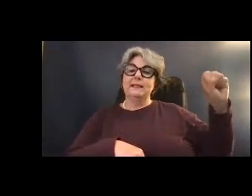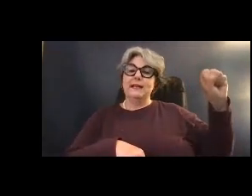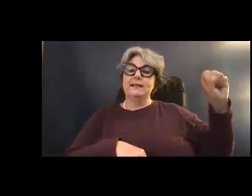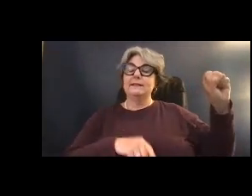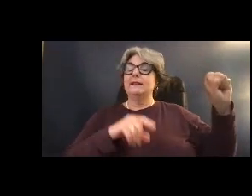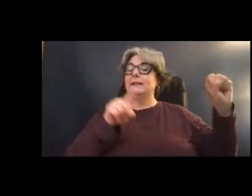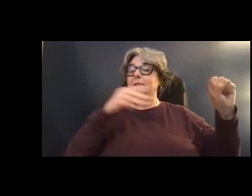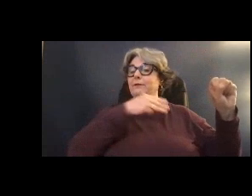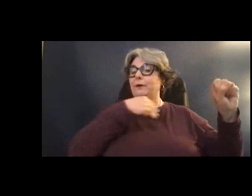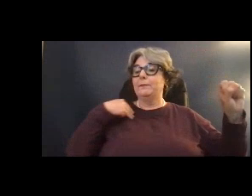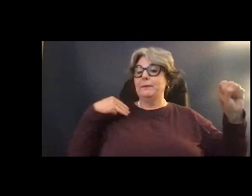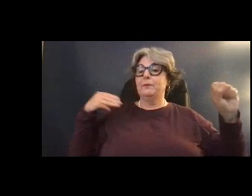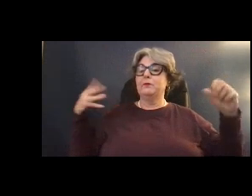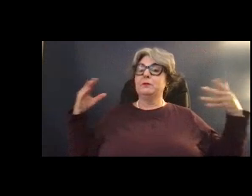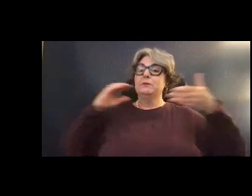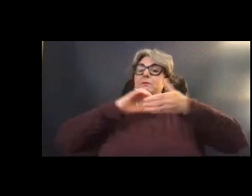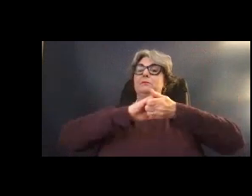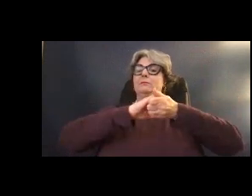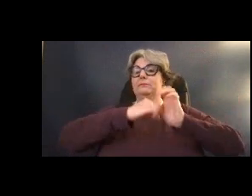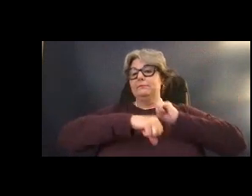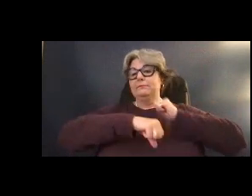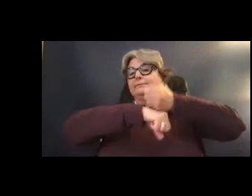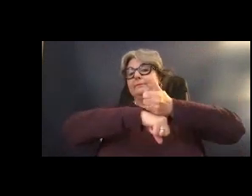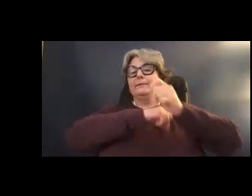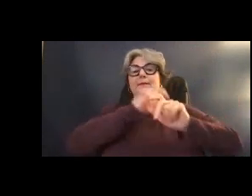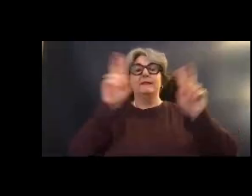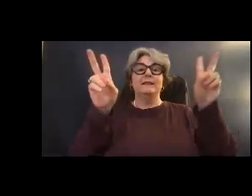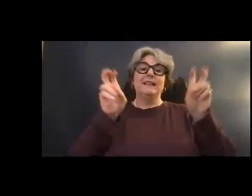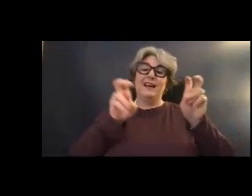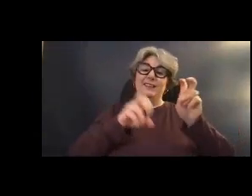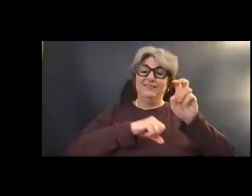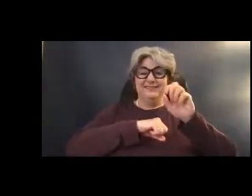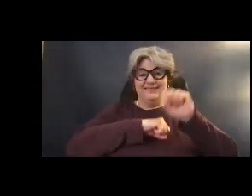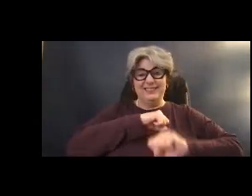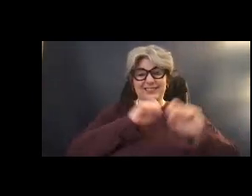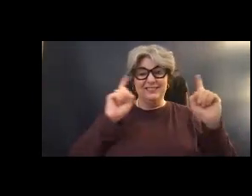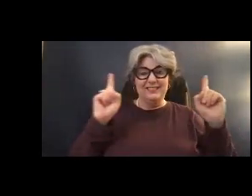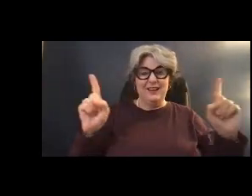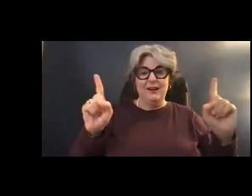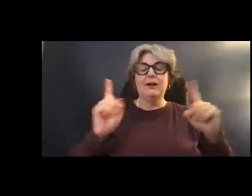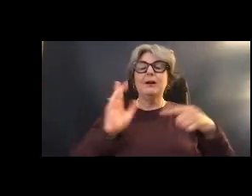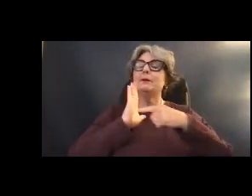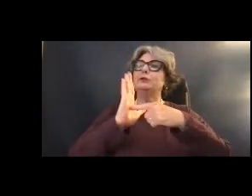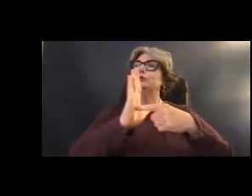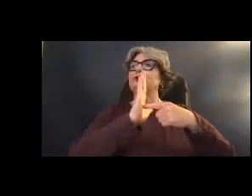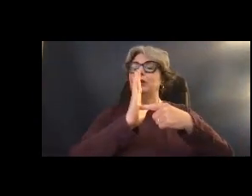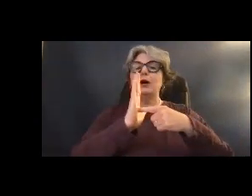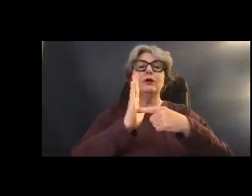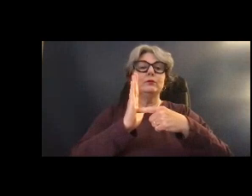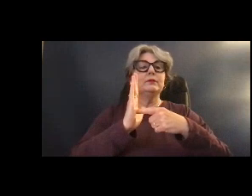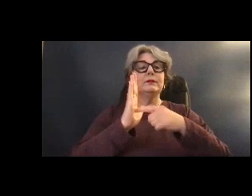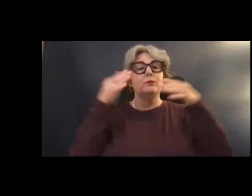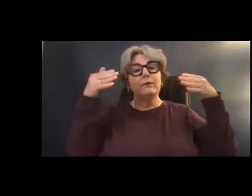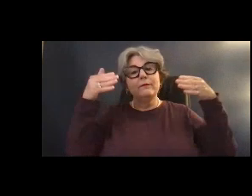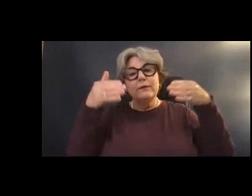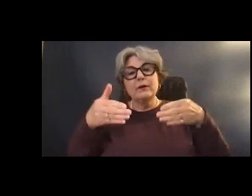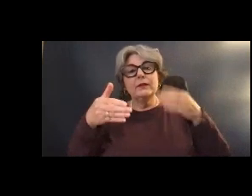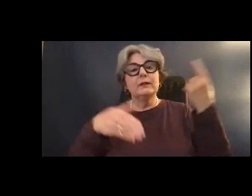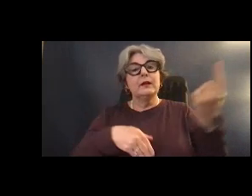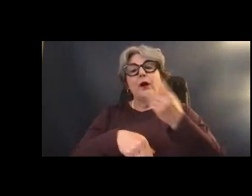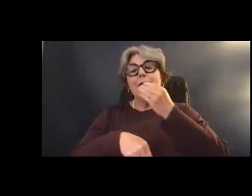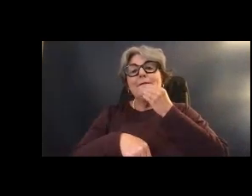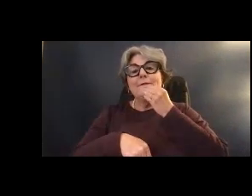members initiated the coalition. And the title is very long, but it's reflective that we're focusing on not only